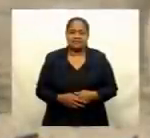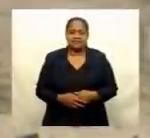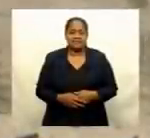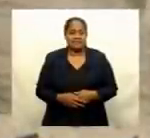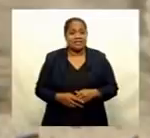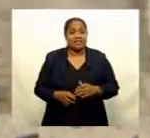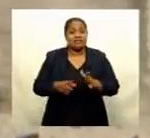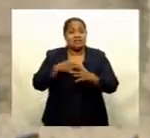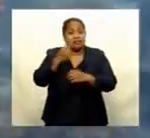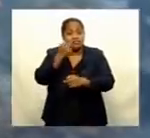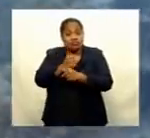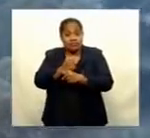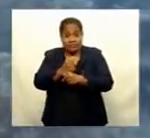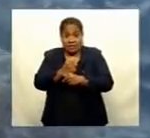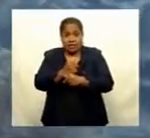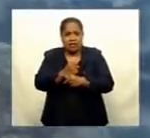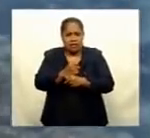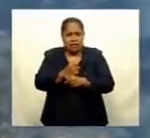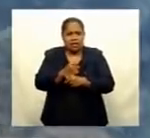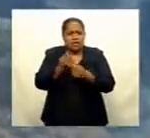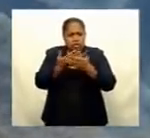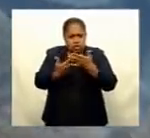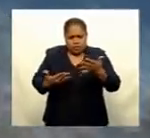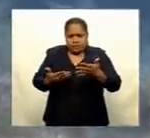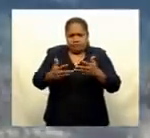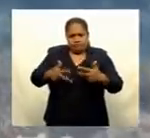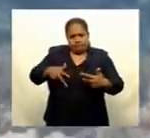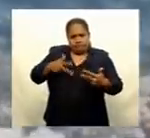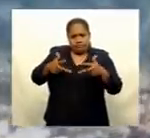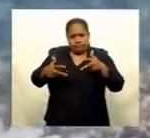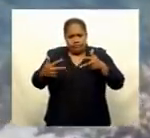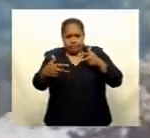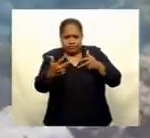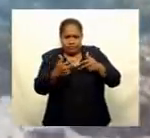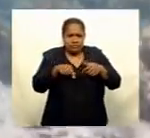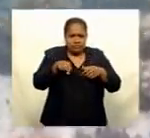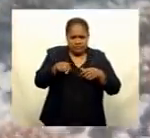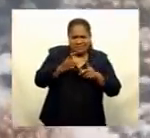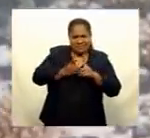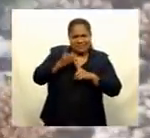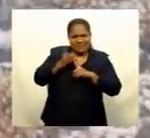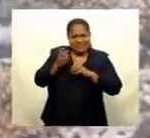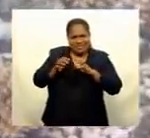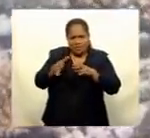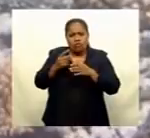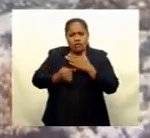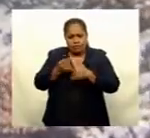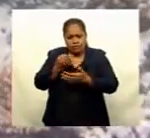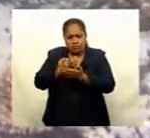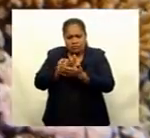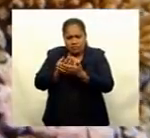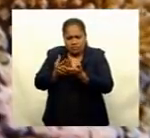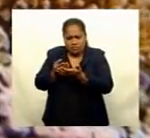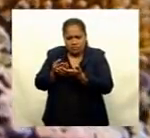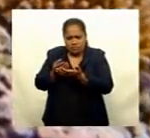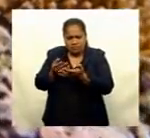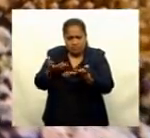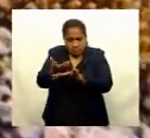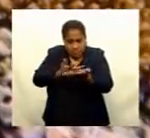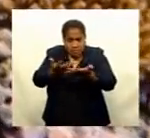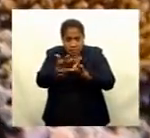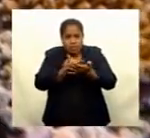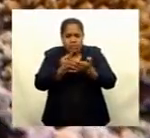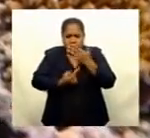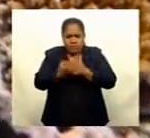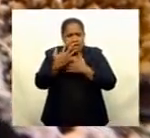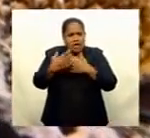Attorney General Aya Syed Qayyum, during the virtual Pacific Small Island Developing States Access to Finance Dialogue, highlighted the economic and